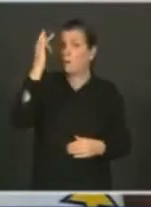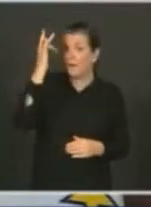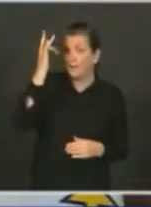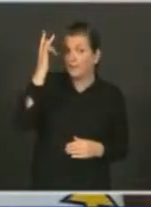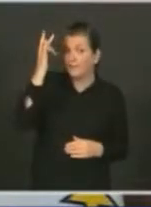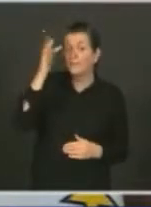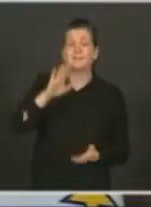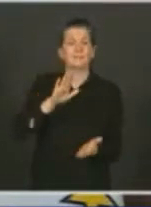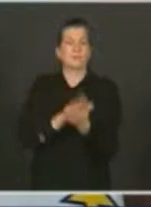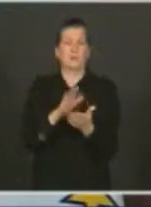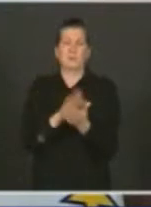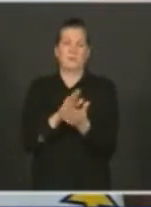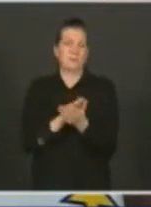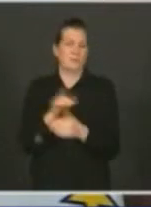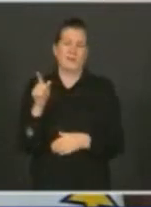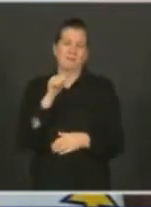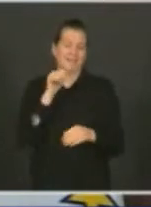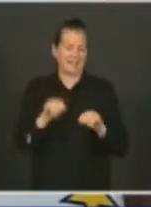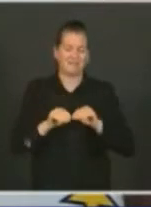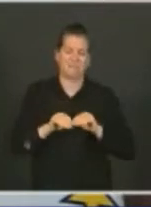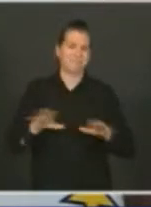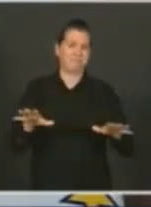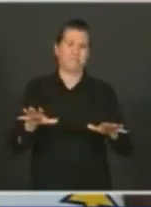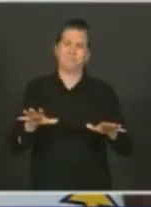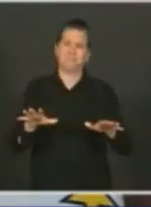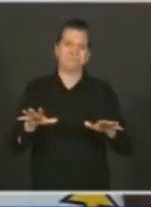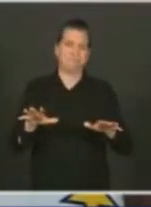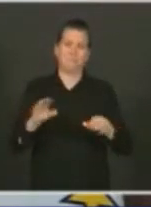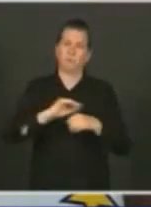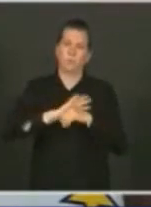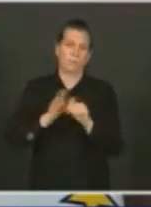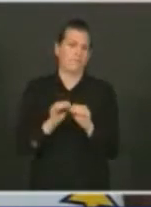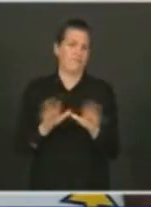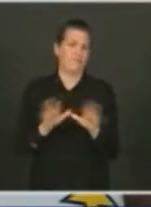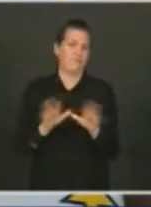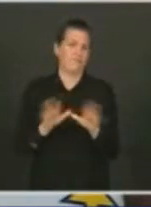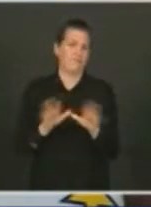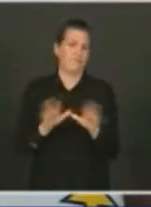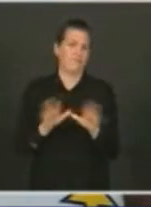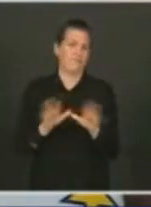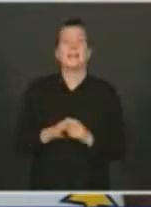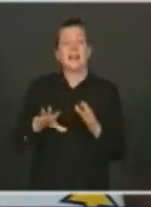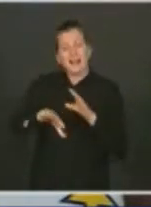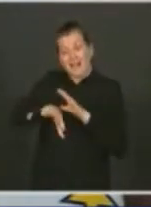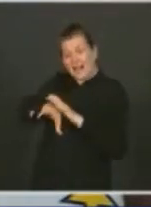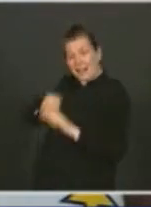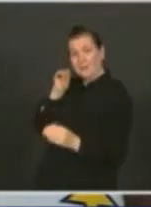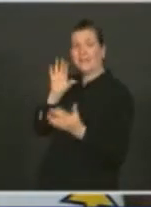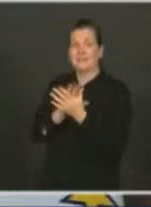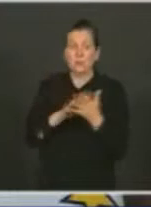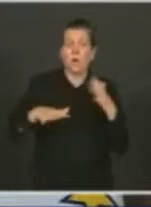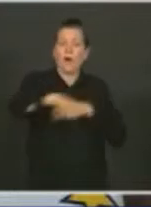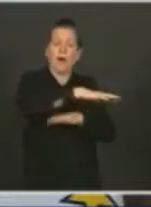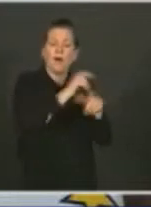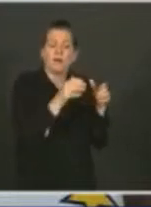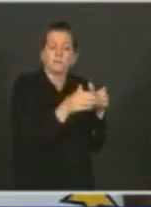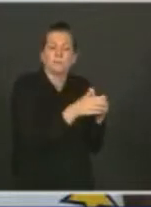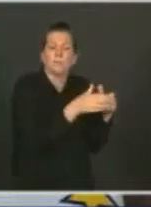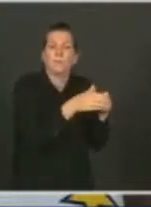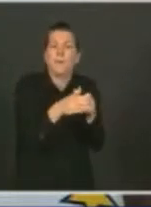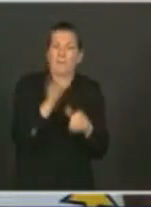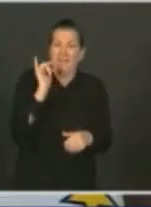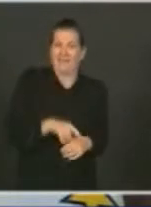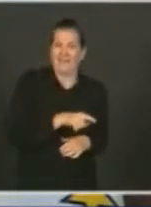spreaders, and also children suffer mightily and in the long run if we close our schools. So if it's